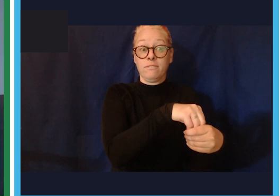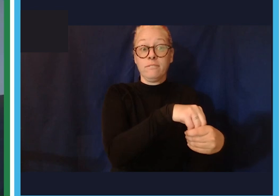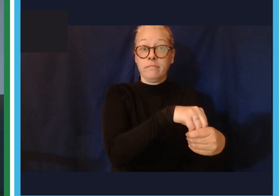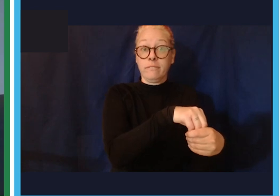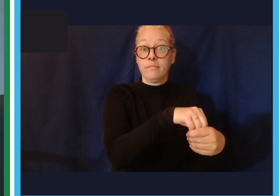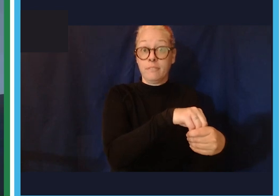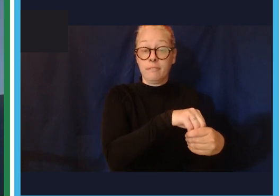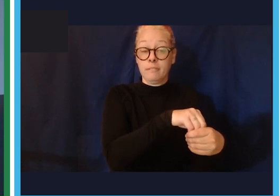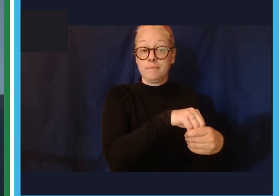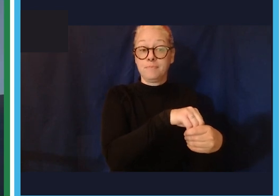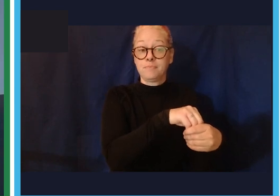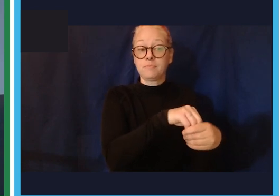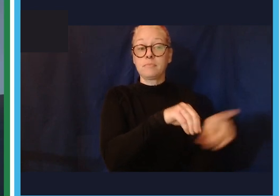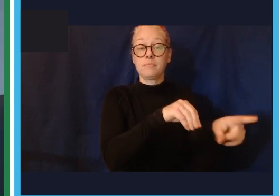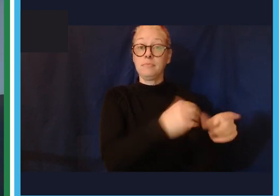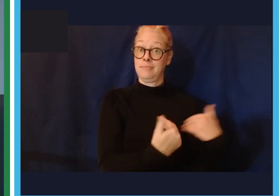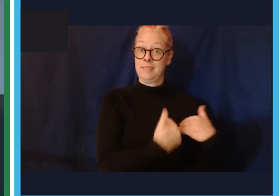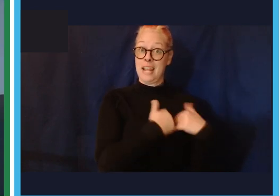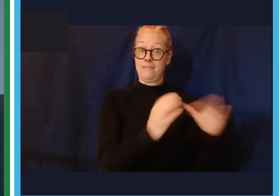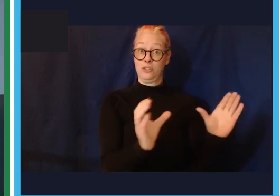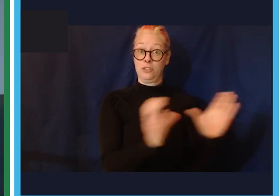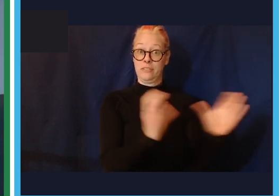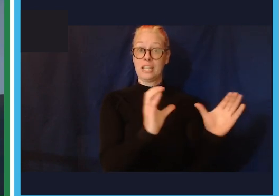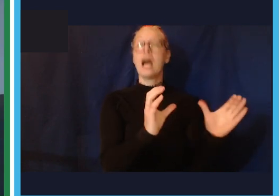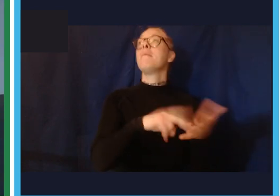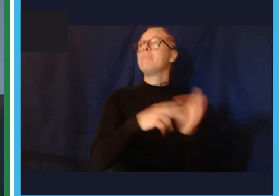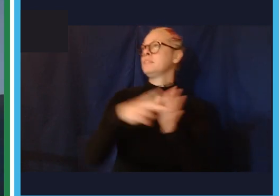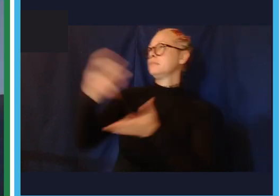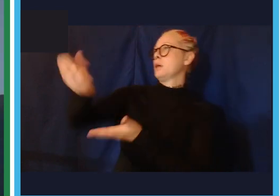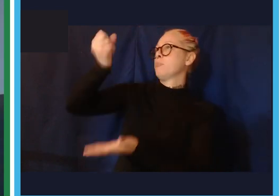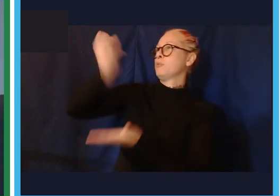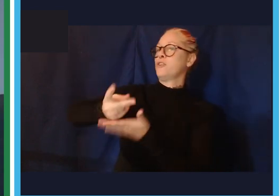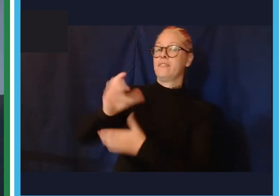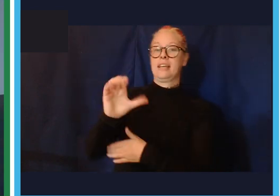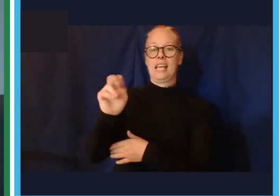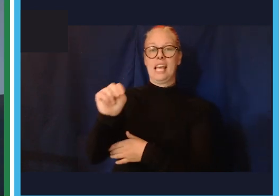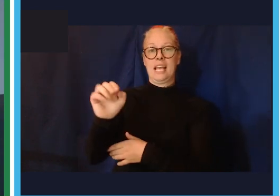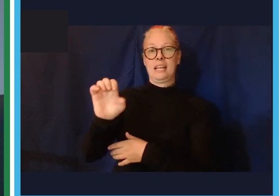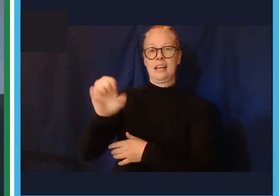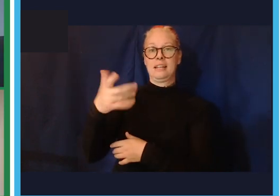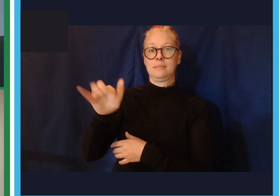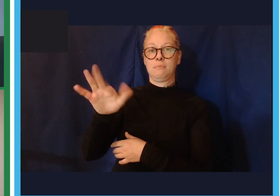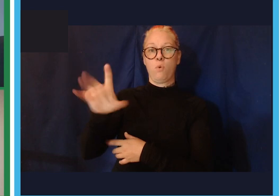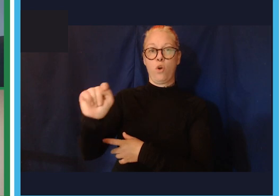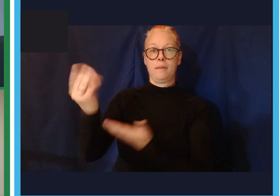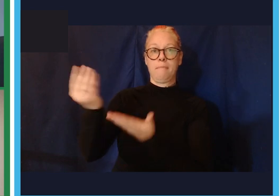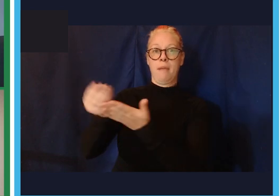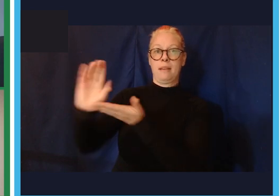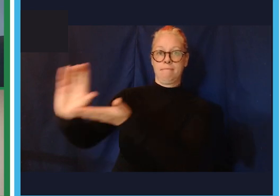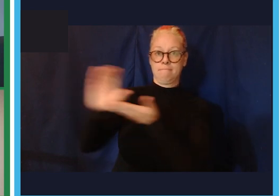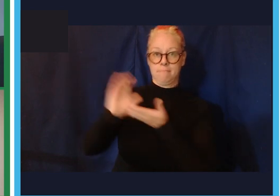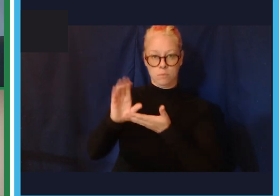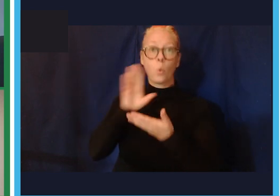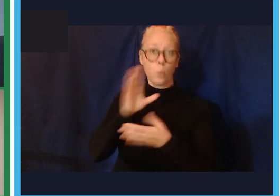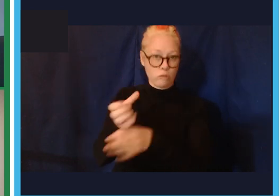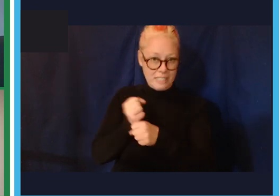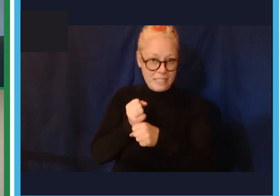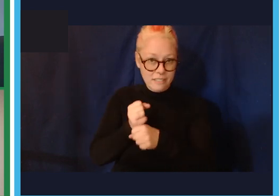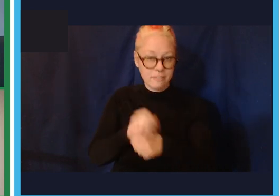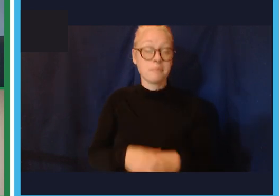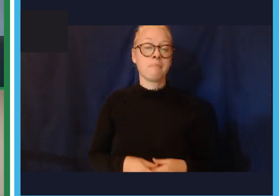hadn't been aware of this type of certification sort of program in the past.